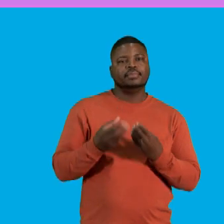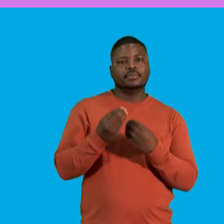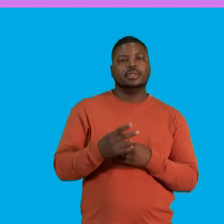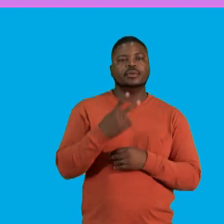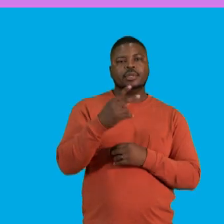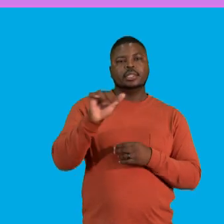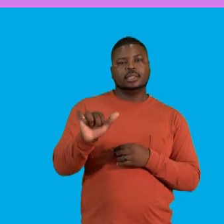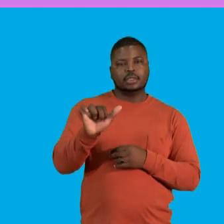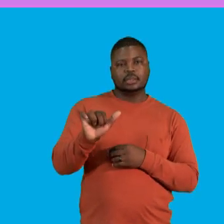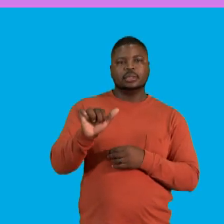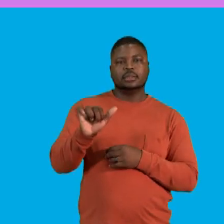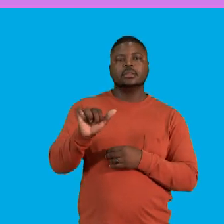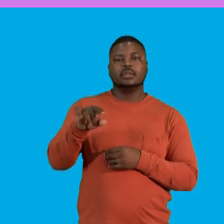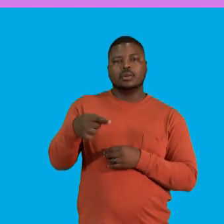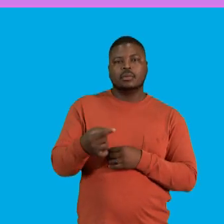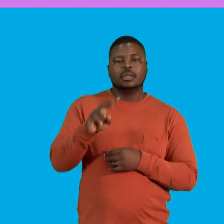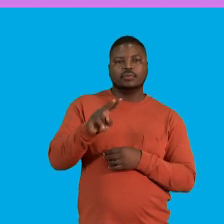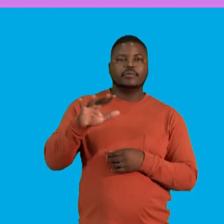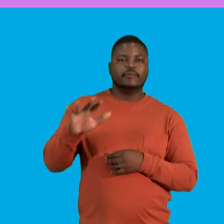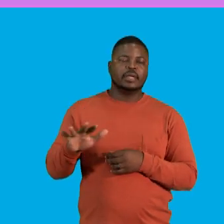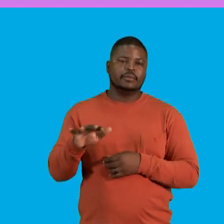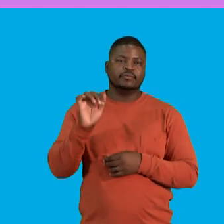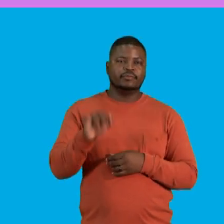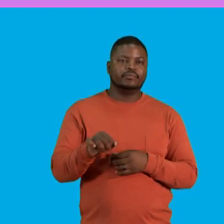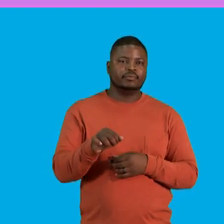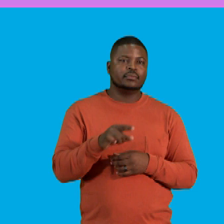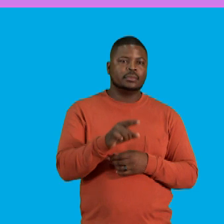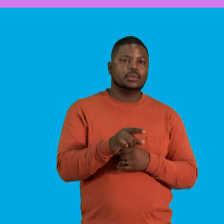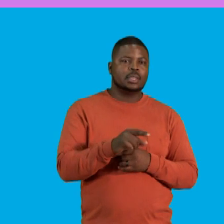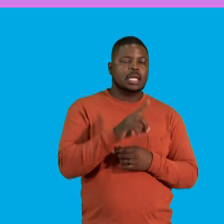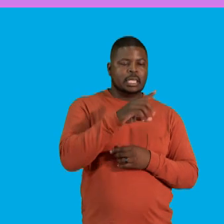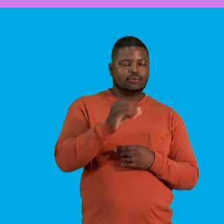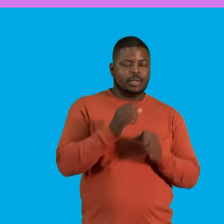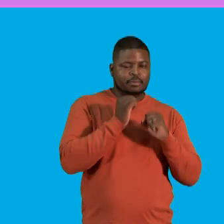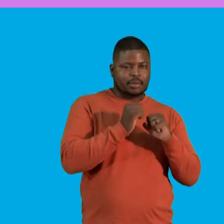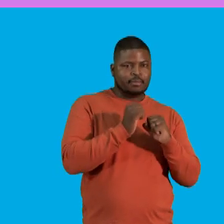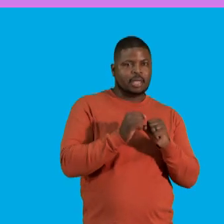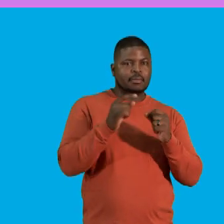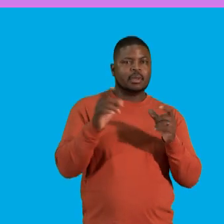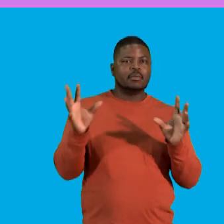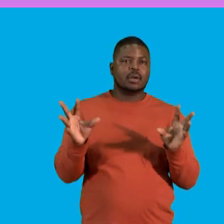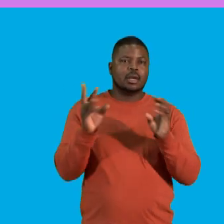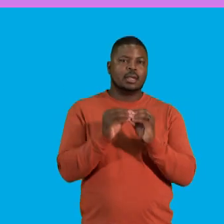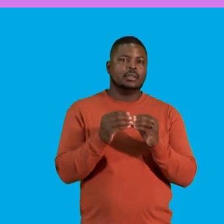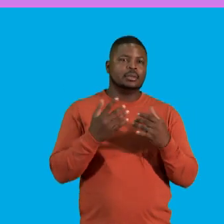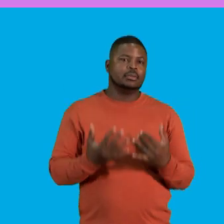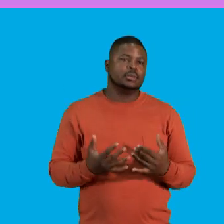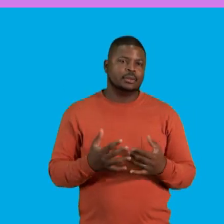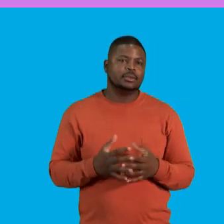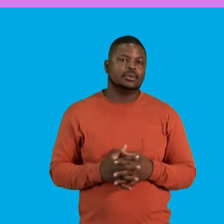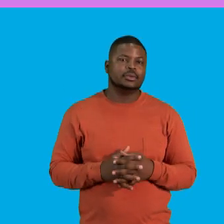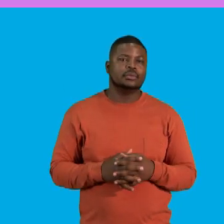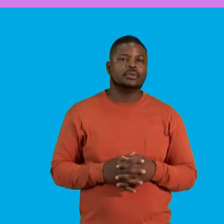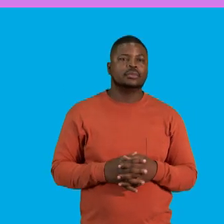us 26 Rand 25 cents. Then on this side, we are still remaining with the